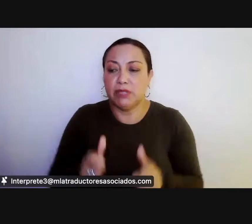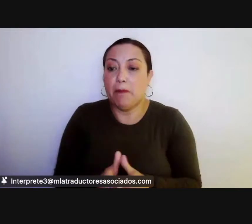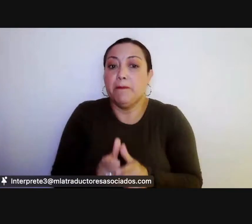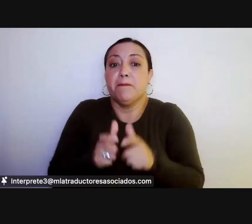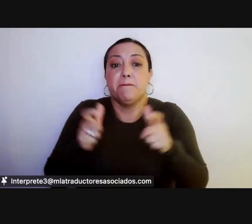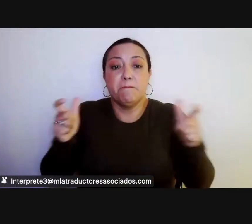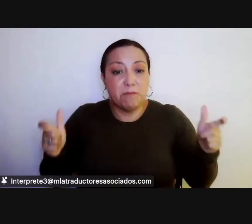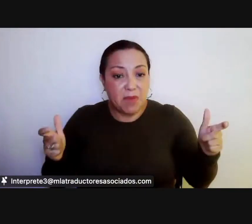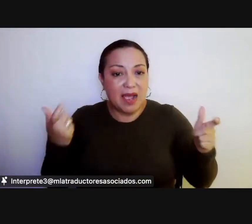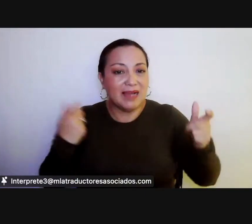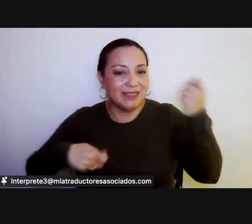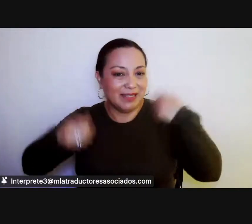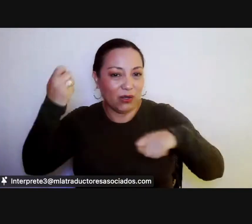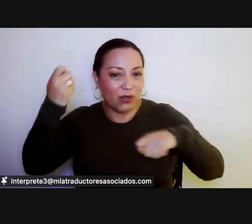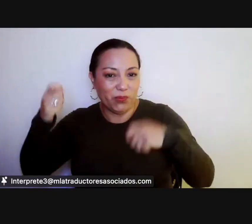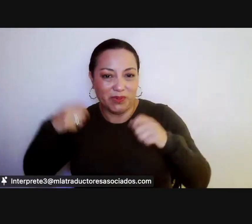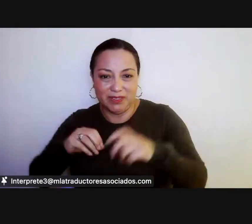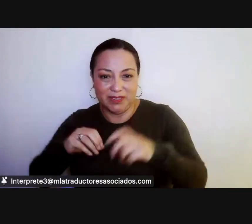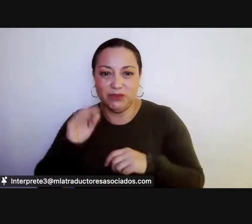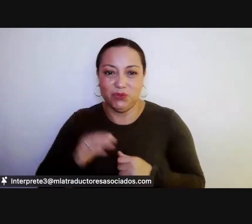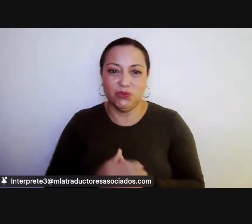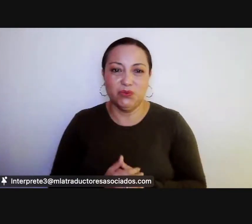and commerce,